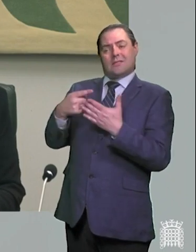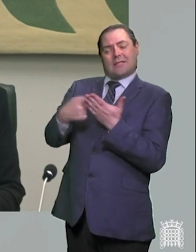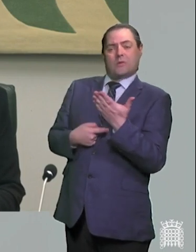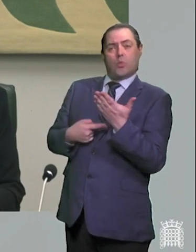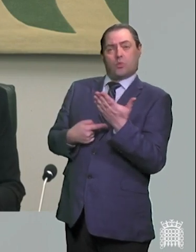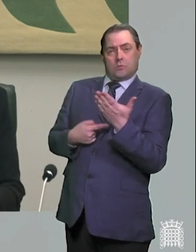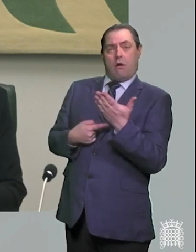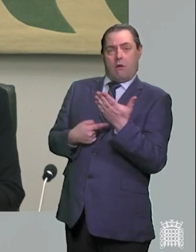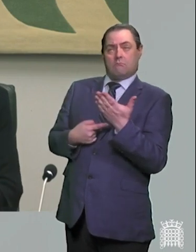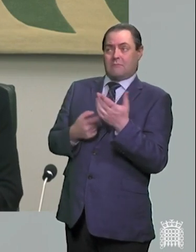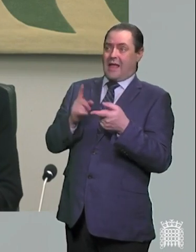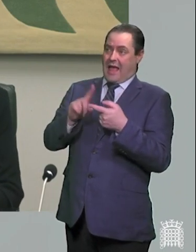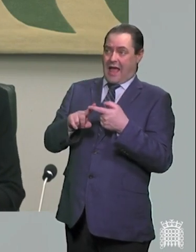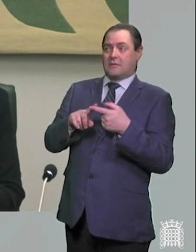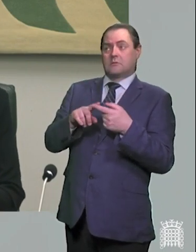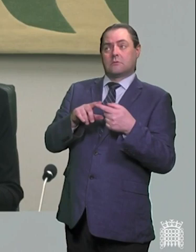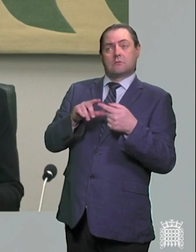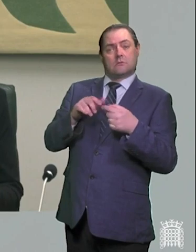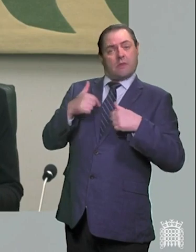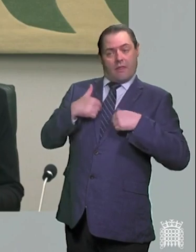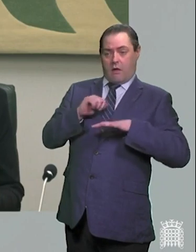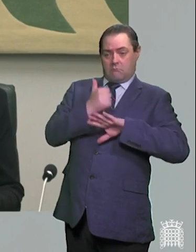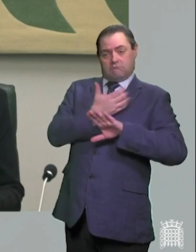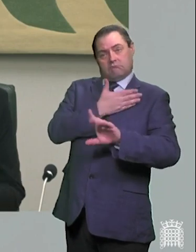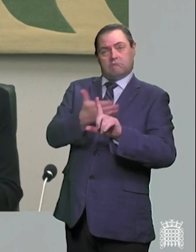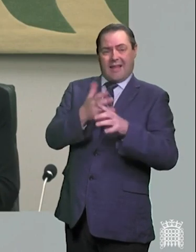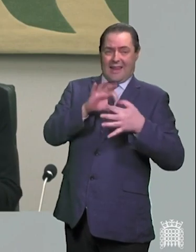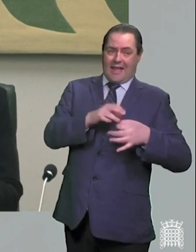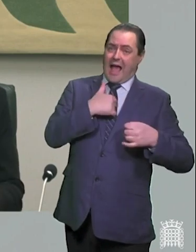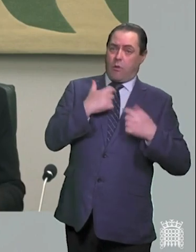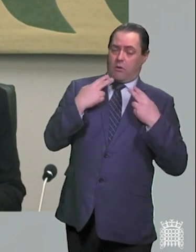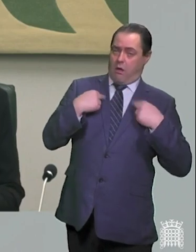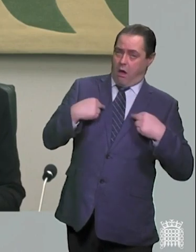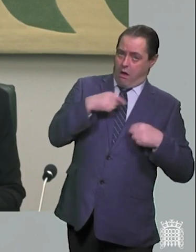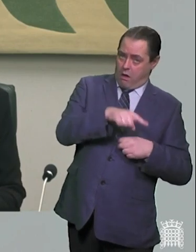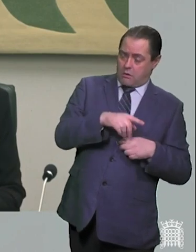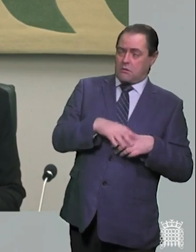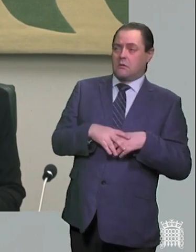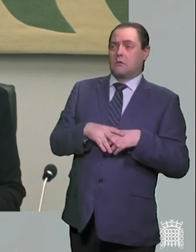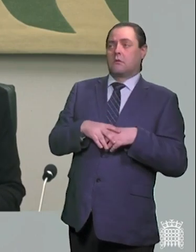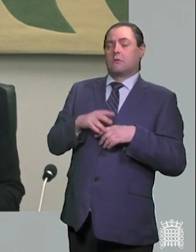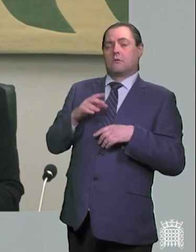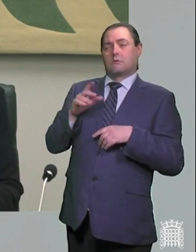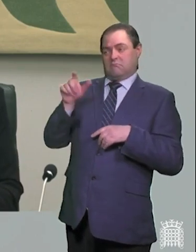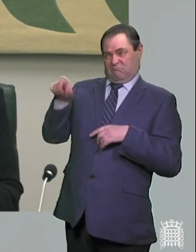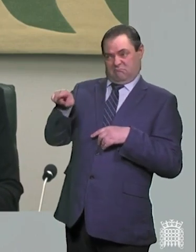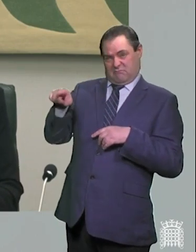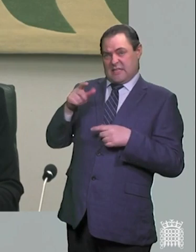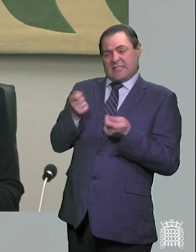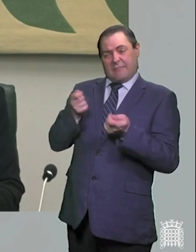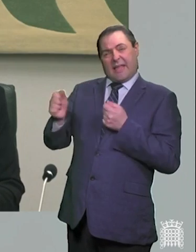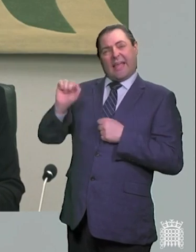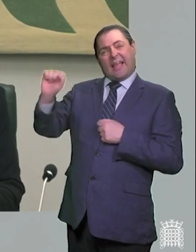precedents as advised by our clerks, by Speaker's Counsel, and by Sir Ernest Ryder, a former Lord Justice of